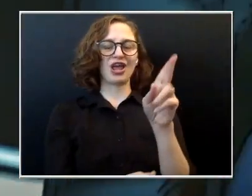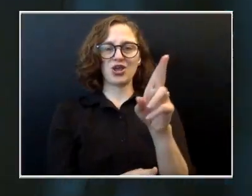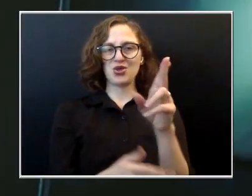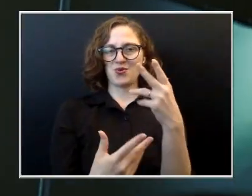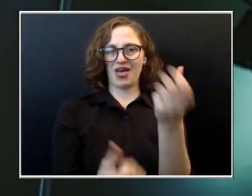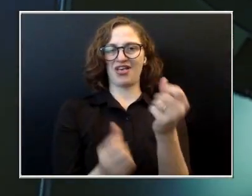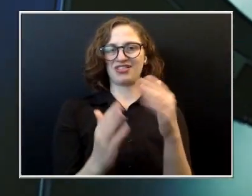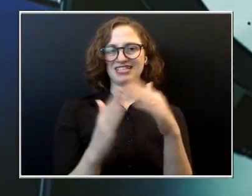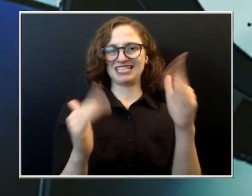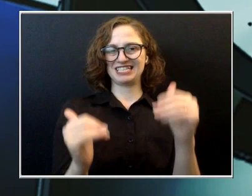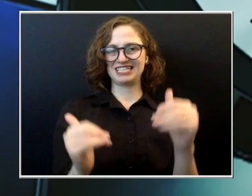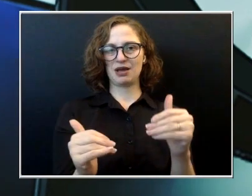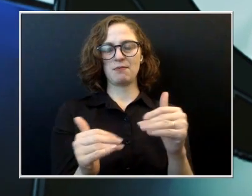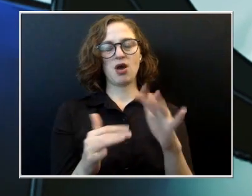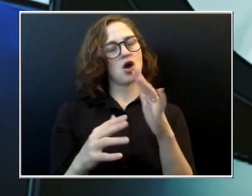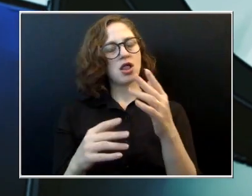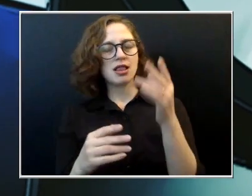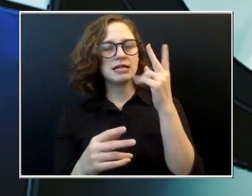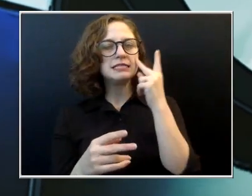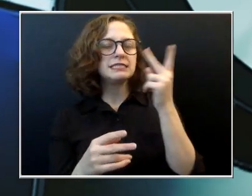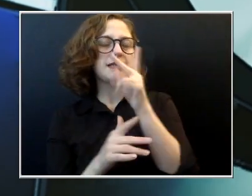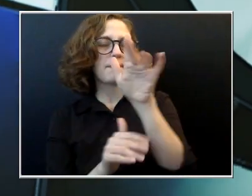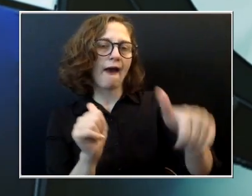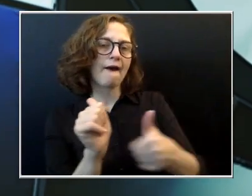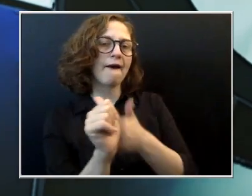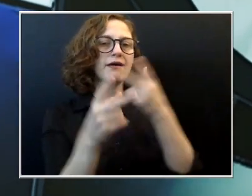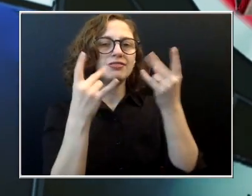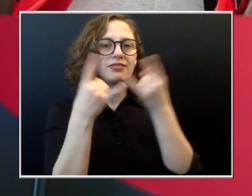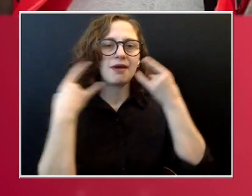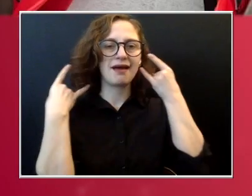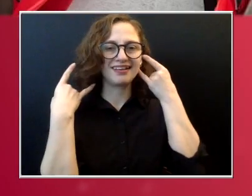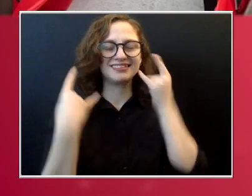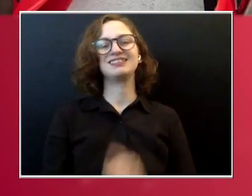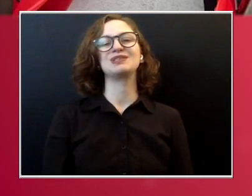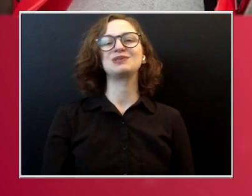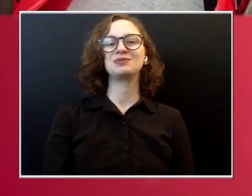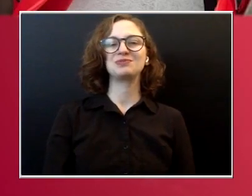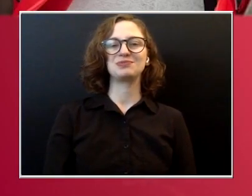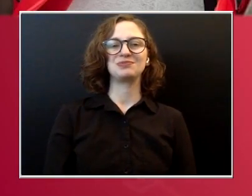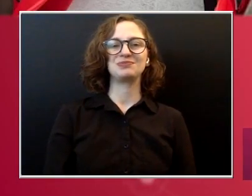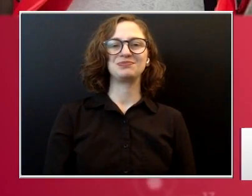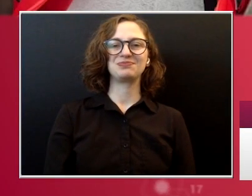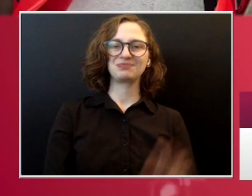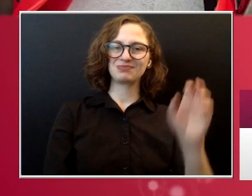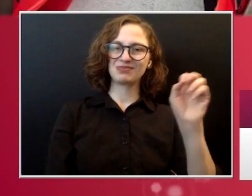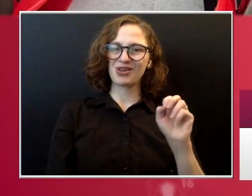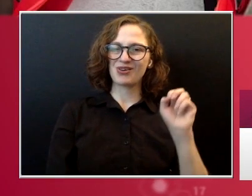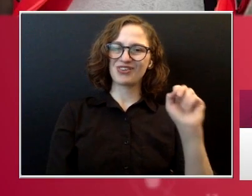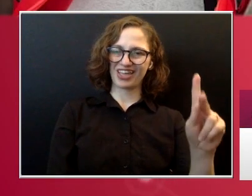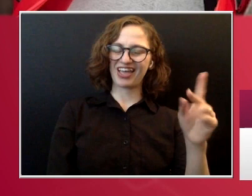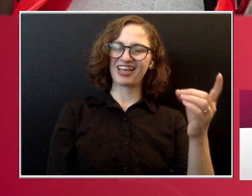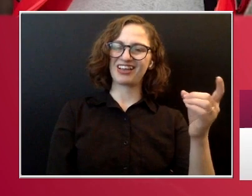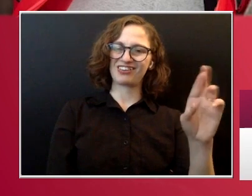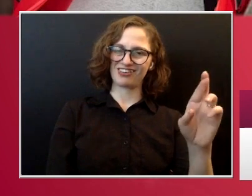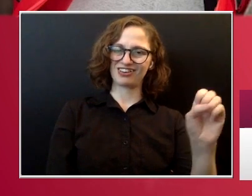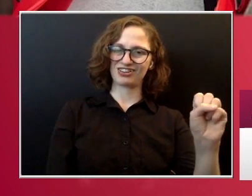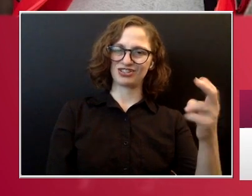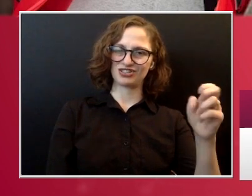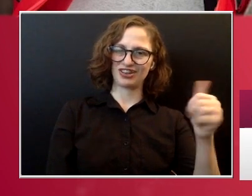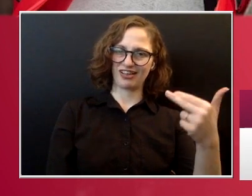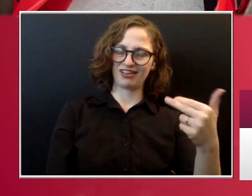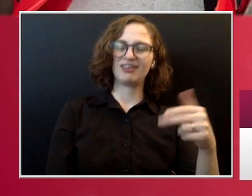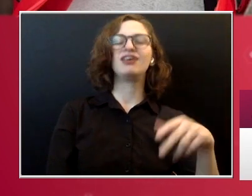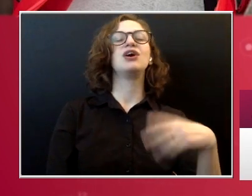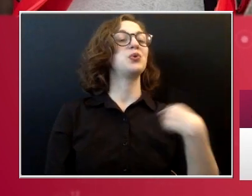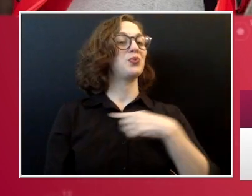go behind the mask. Okay, Dr. Shaw, we know that Rick is a proud grandpa of 9. You're